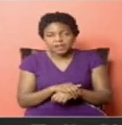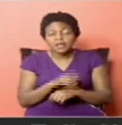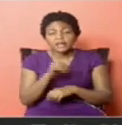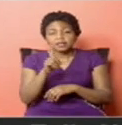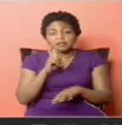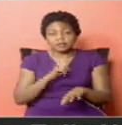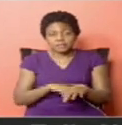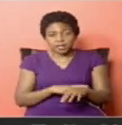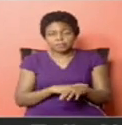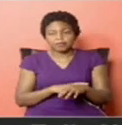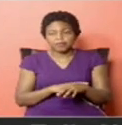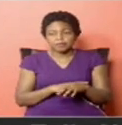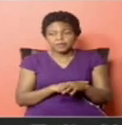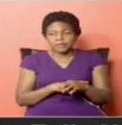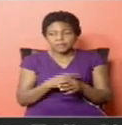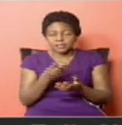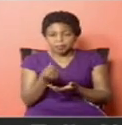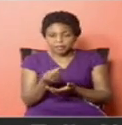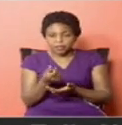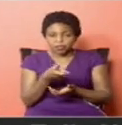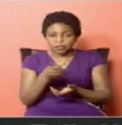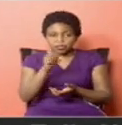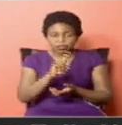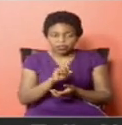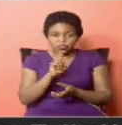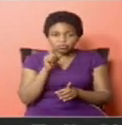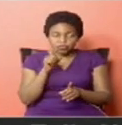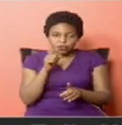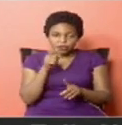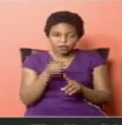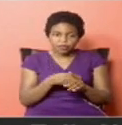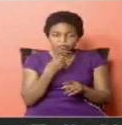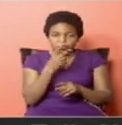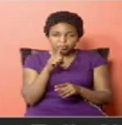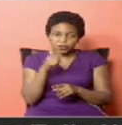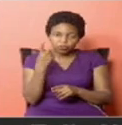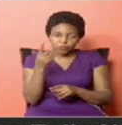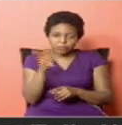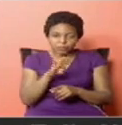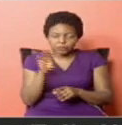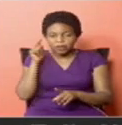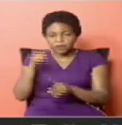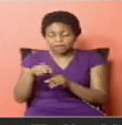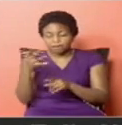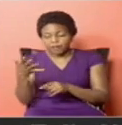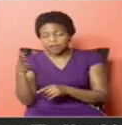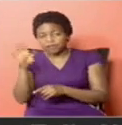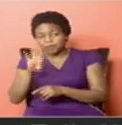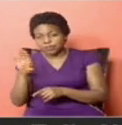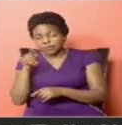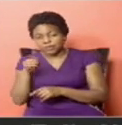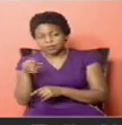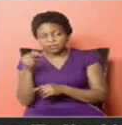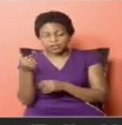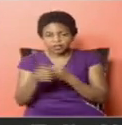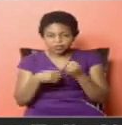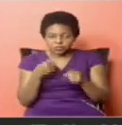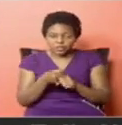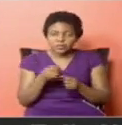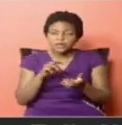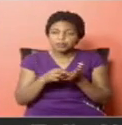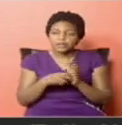this period, the allocation was scaled up from 2.1 billion to 5 billion for this financial year. Under this, a total